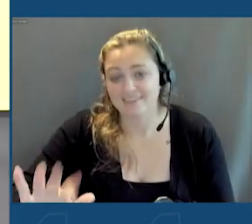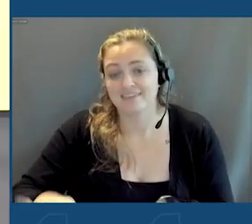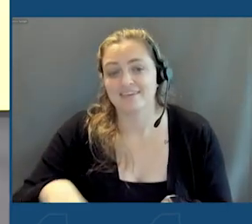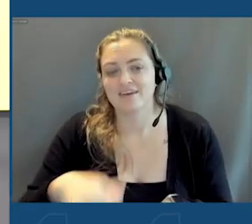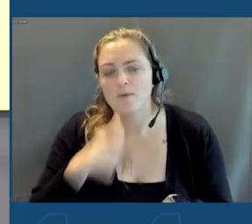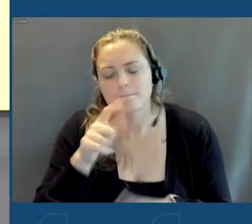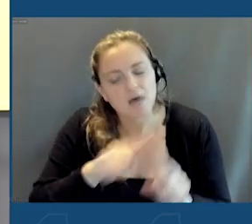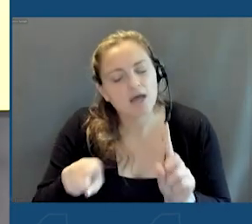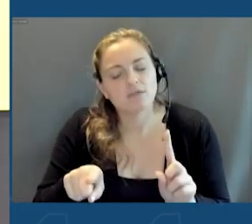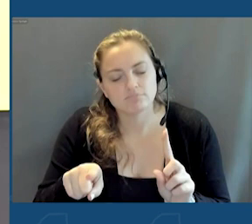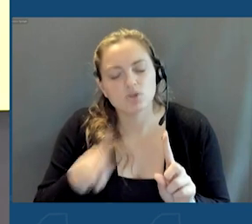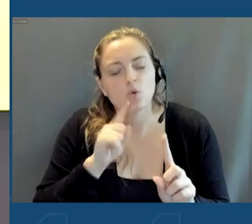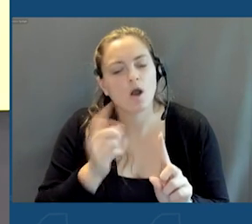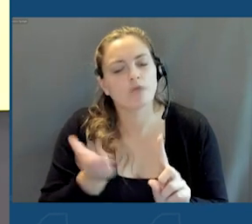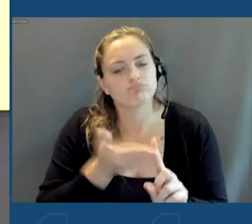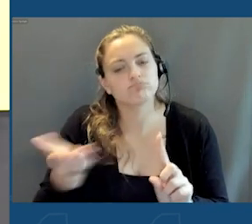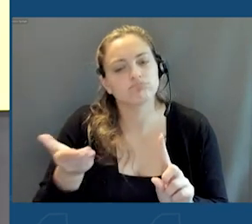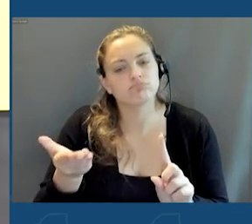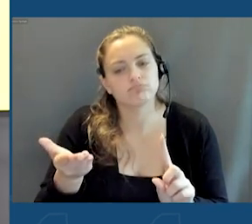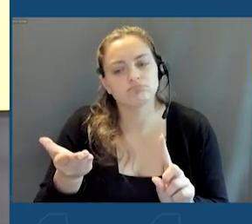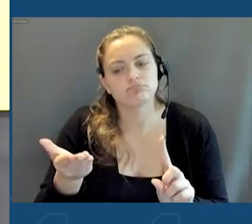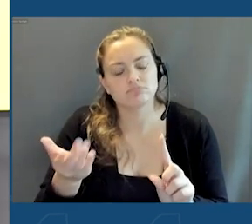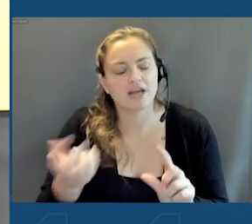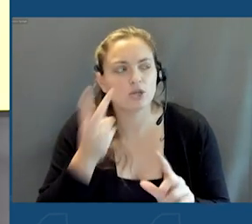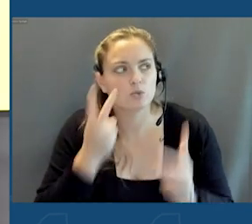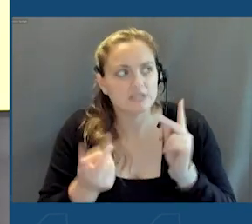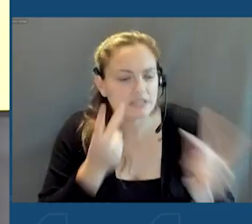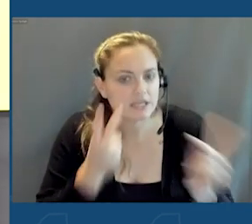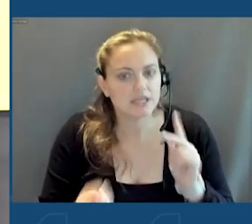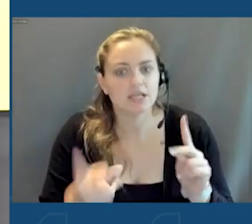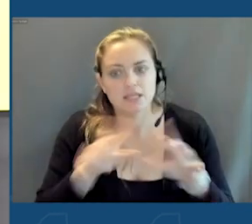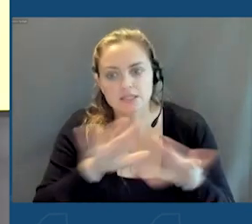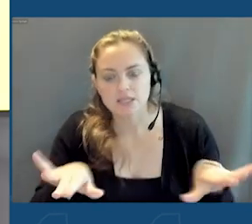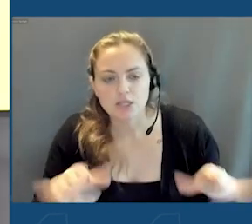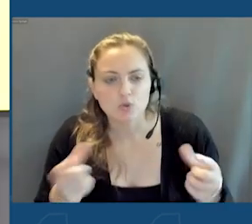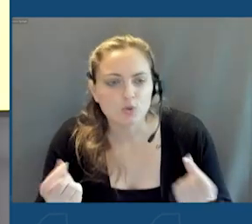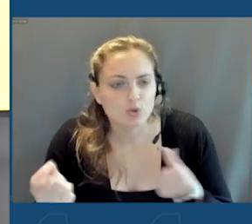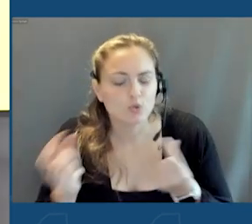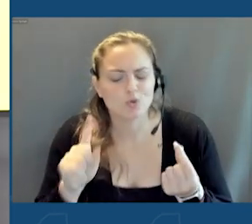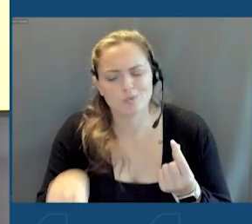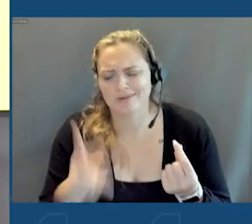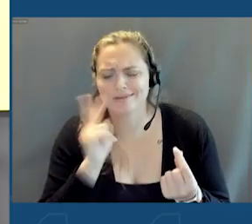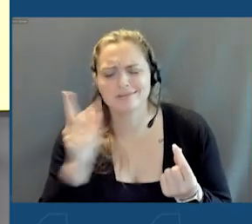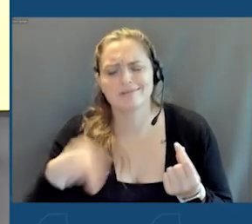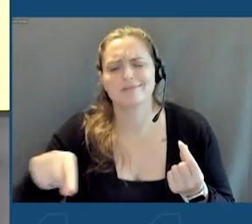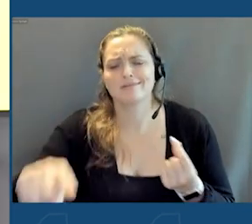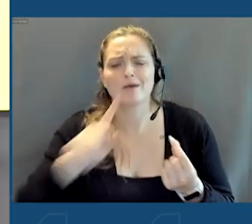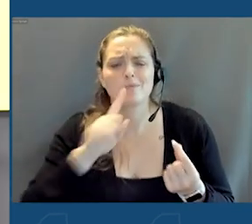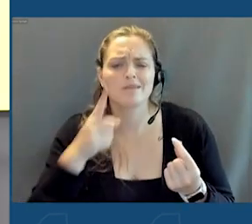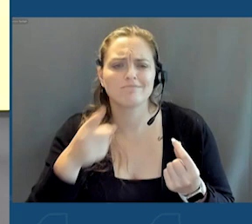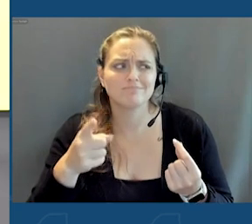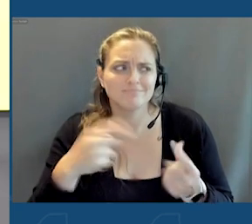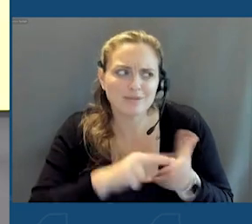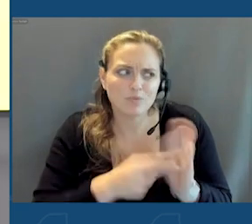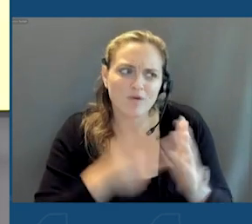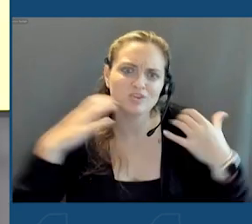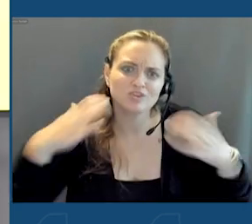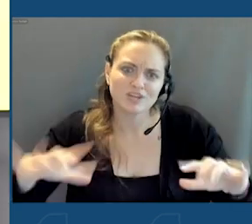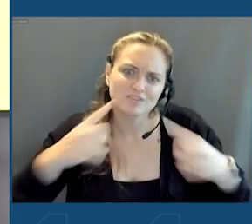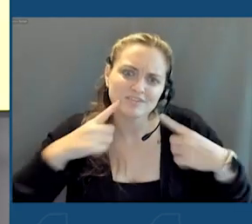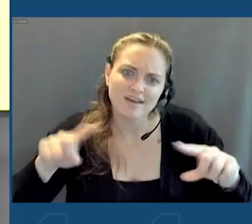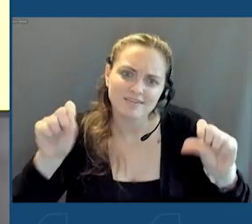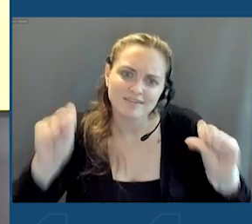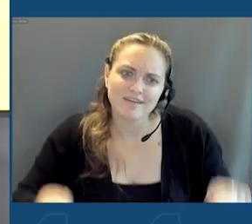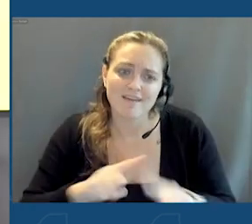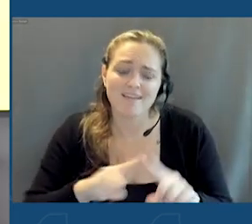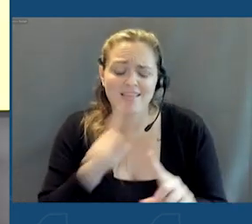But you are very persuasive, and really to see firsthand, you all need to see what these kids are doing, and is giving them a chance to succeed. And